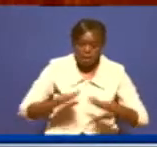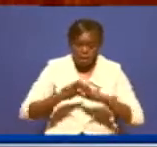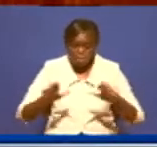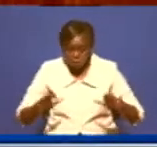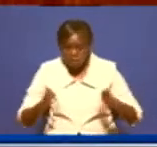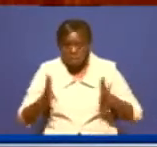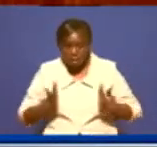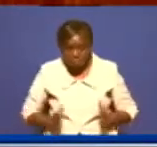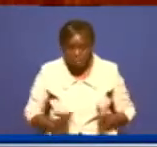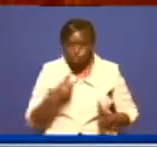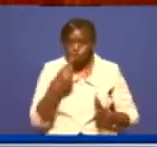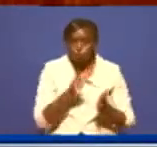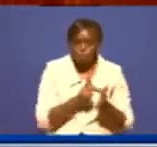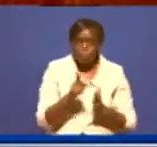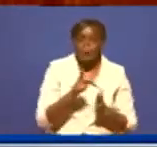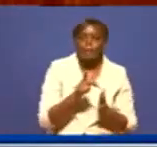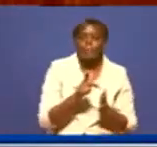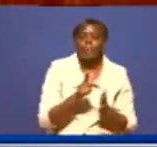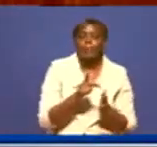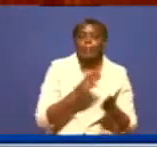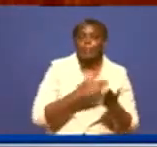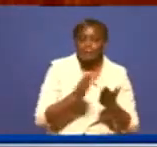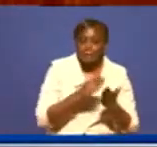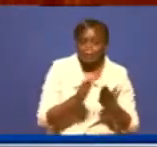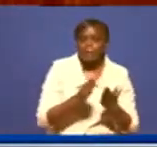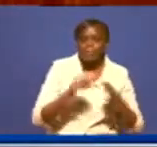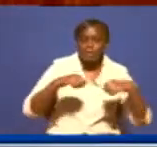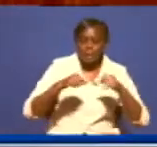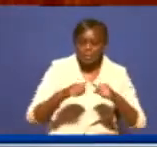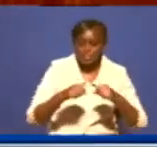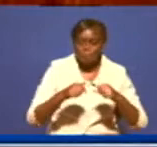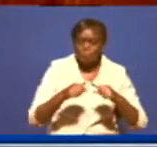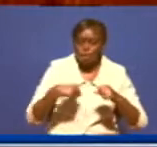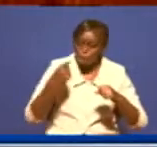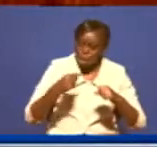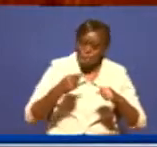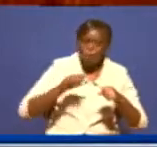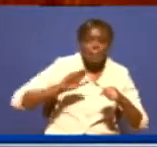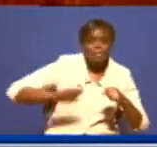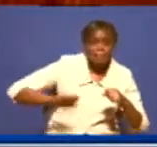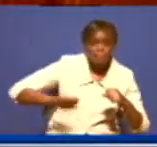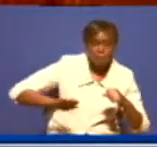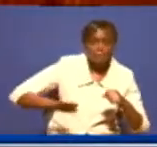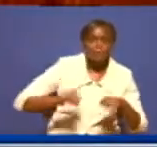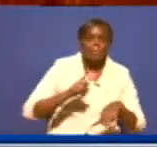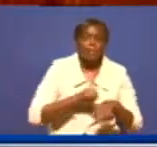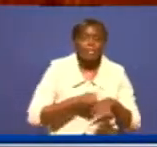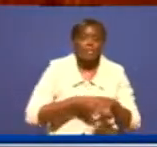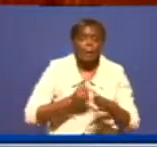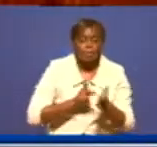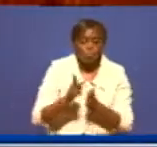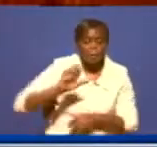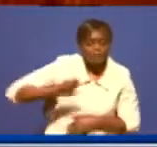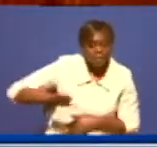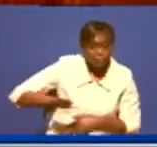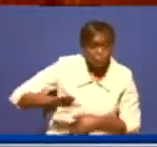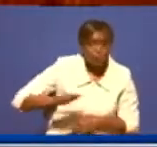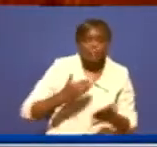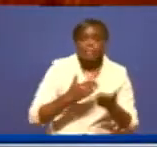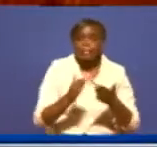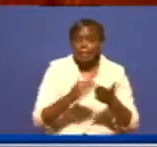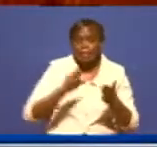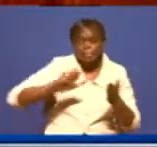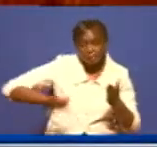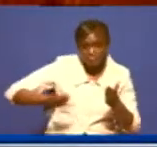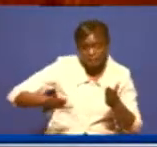deposit which is paid. This deposit, most landlords in this country, you know, look forward to